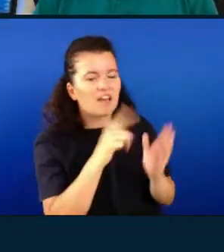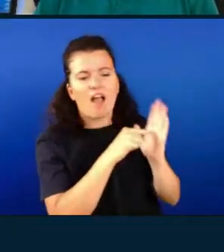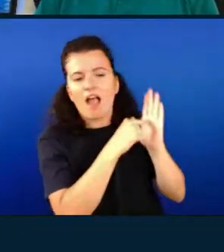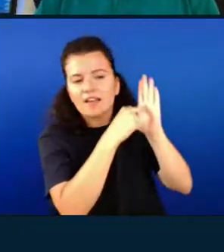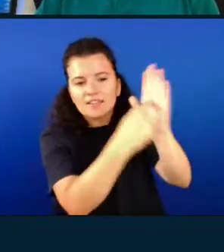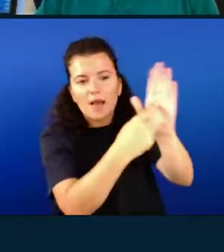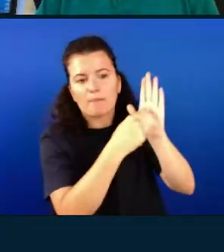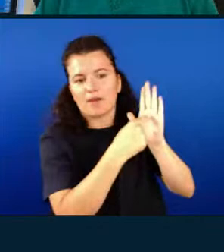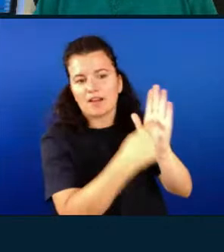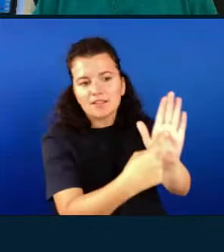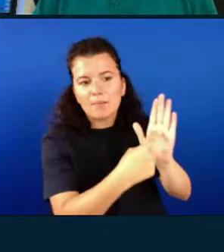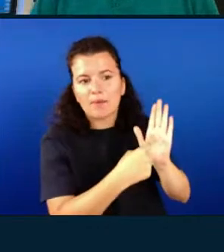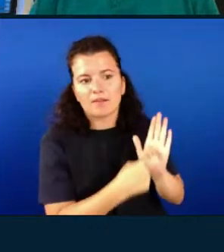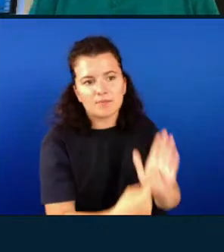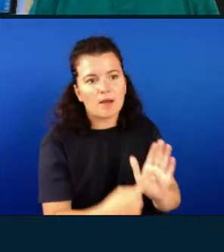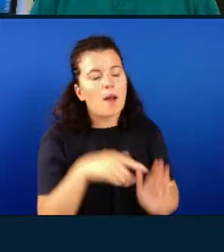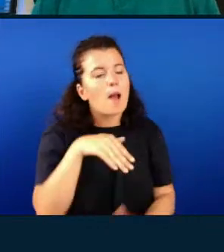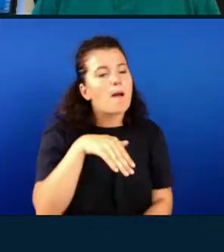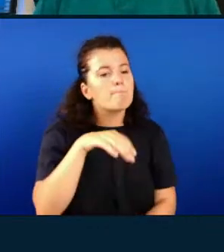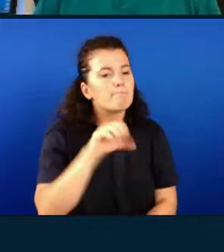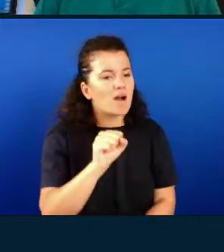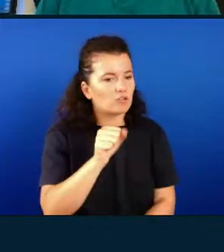task which Microsoft has created.